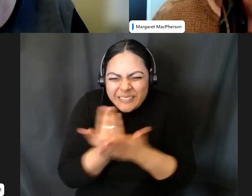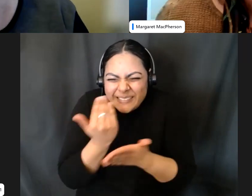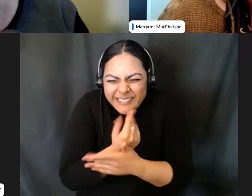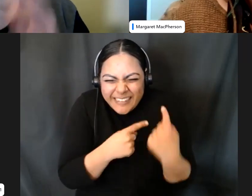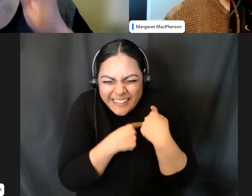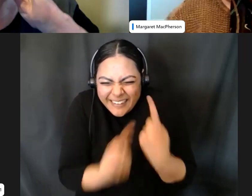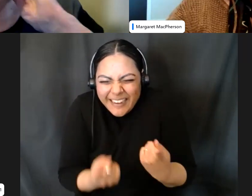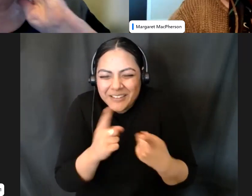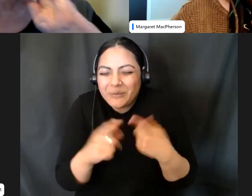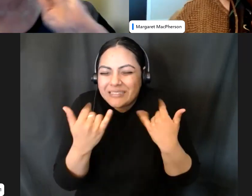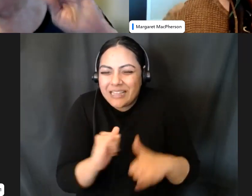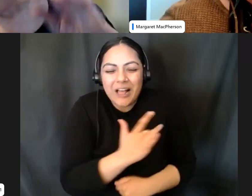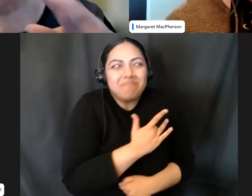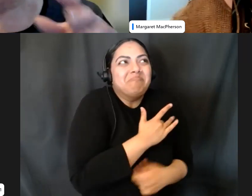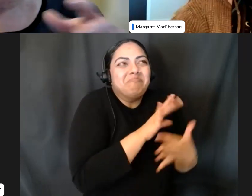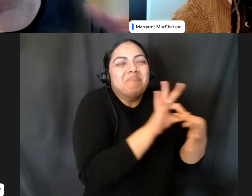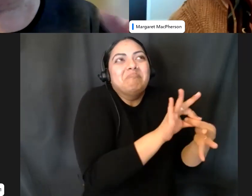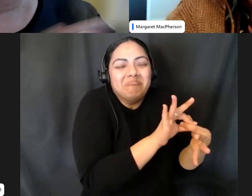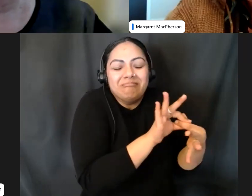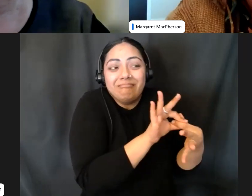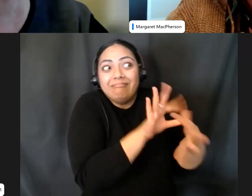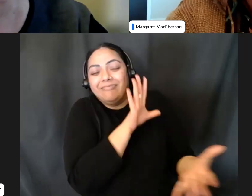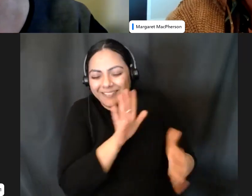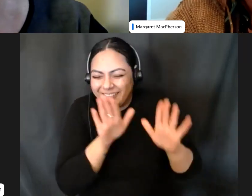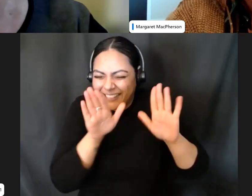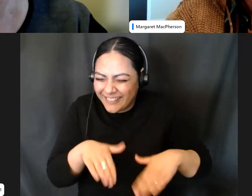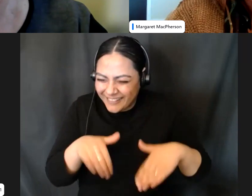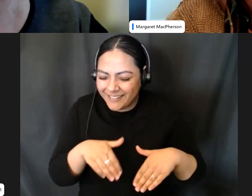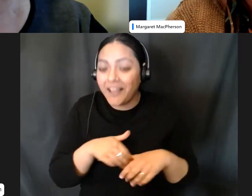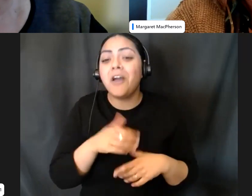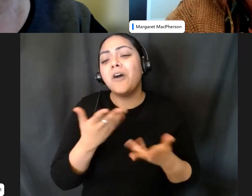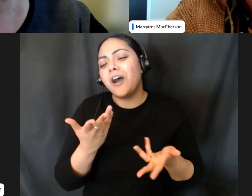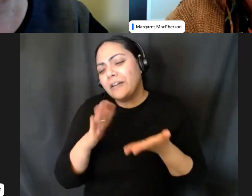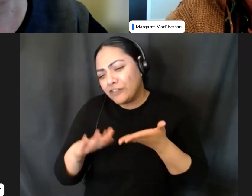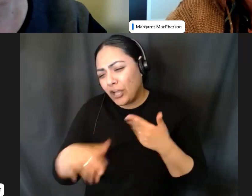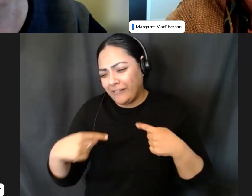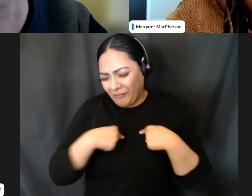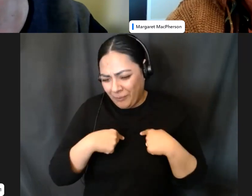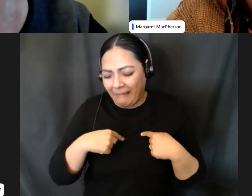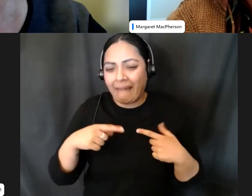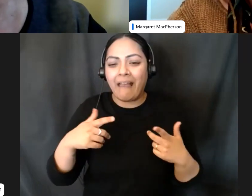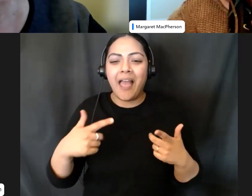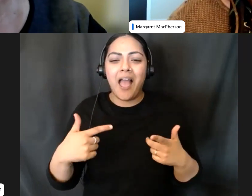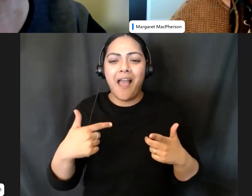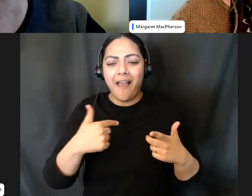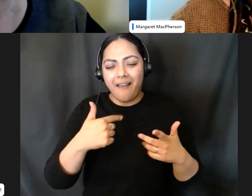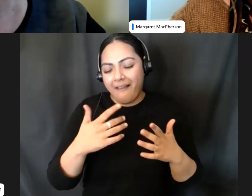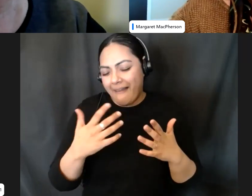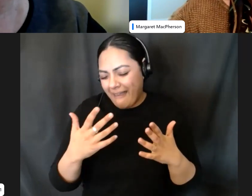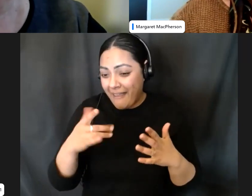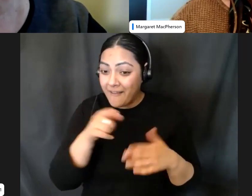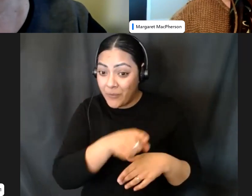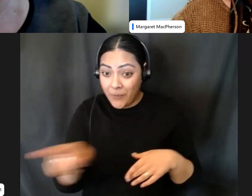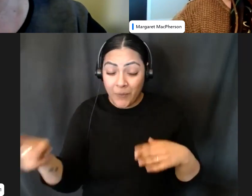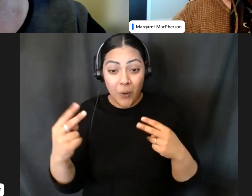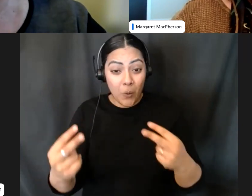still mine. And so forgive me, the people who are watching, that I'm so possessive of this, but it was a